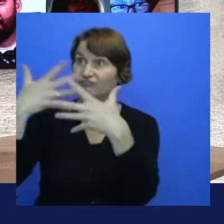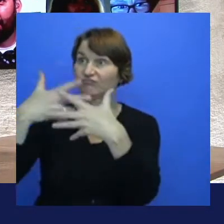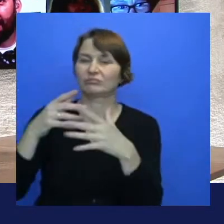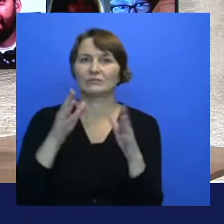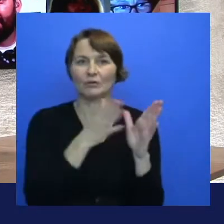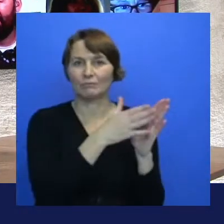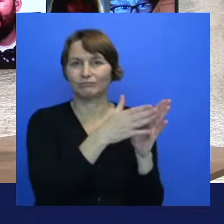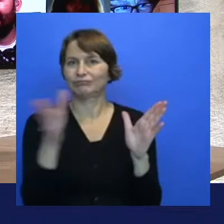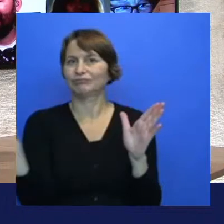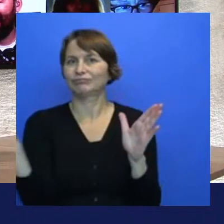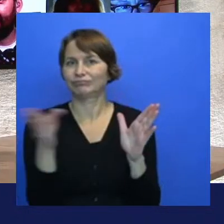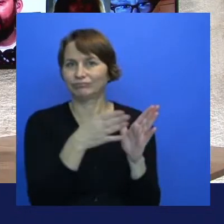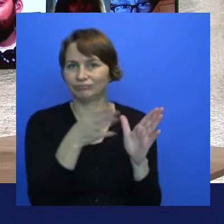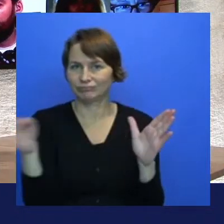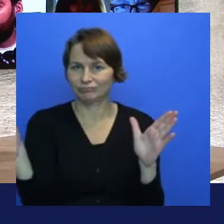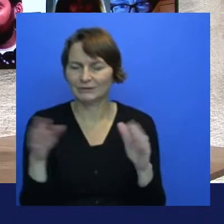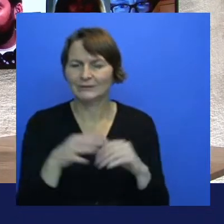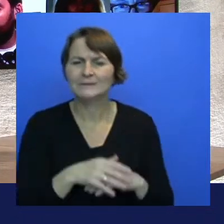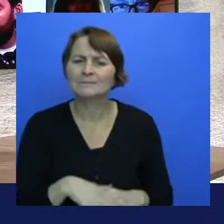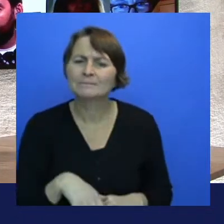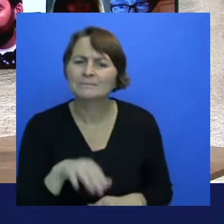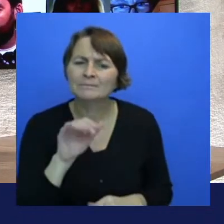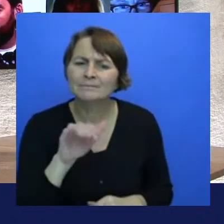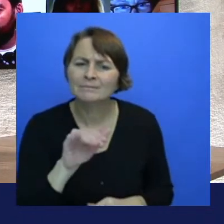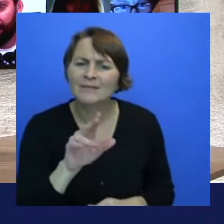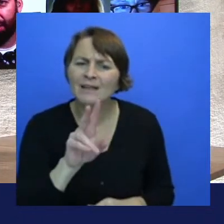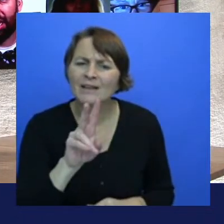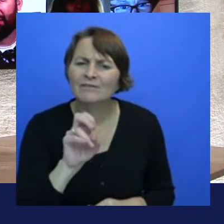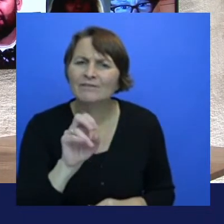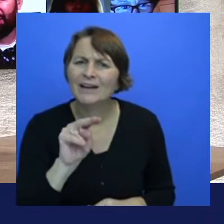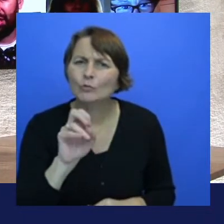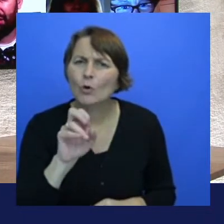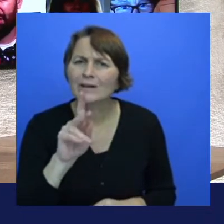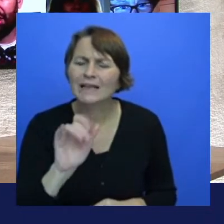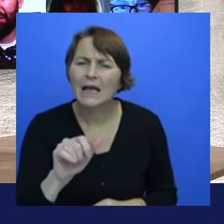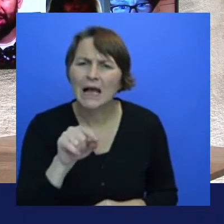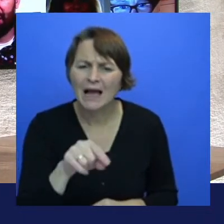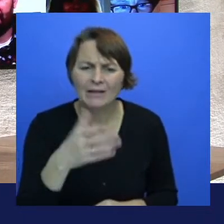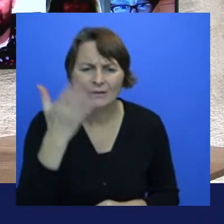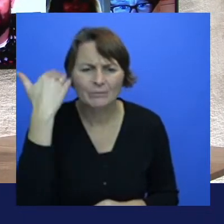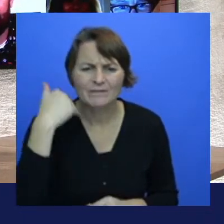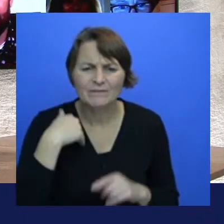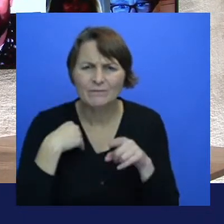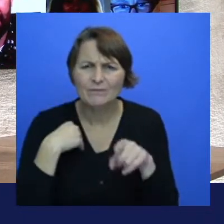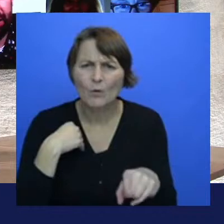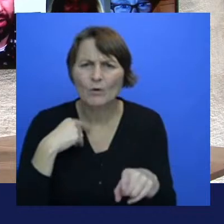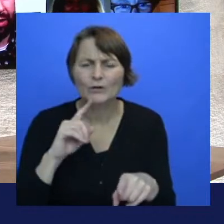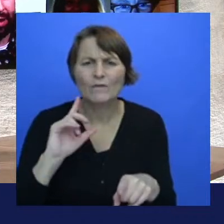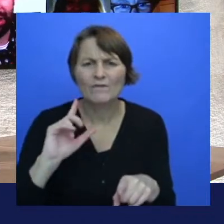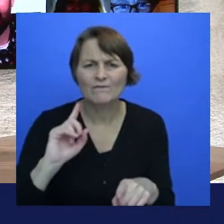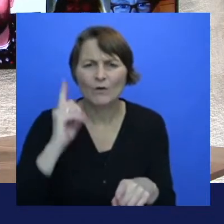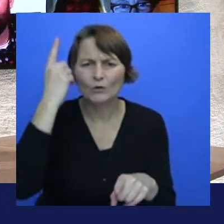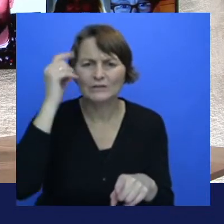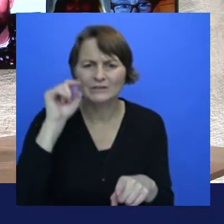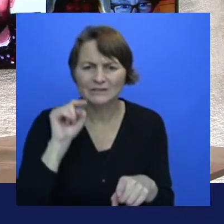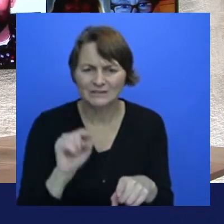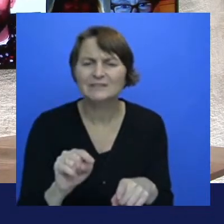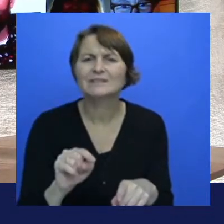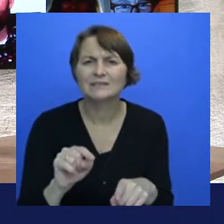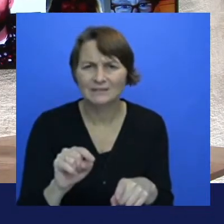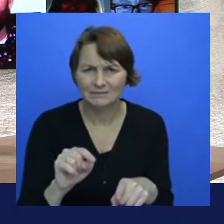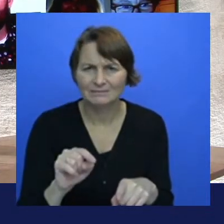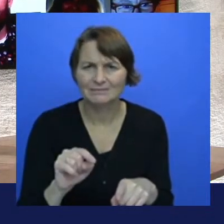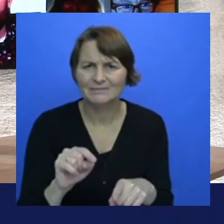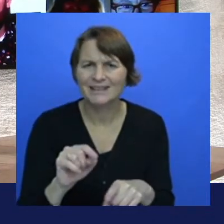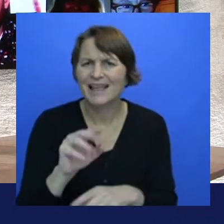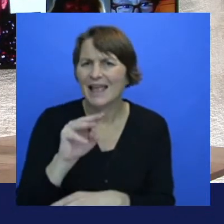with ML.net. Looks like Willem, they can't hear you right now, so I'm gonna talk over you because they can't hear you anyway. So tell us about ML.net.